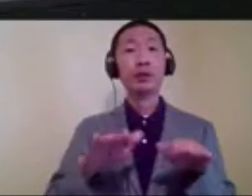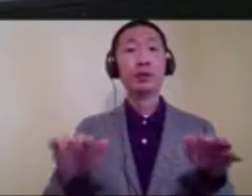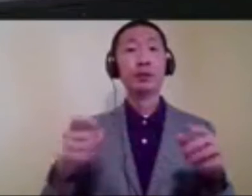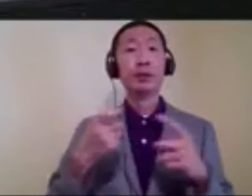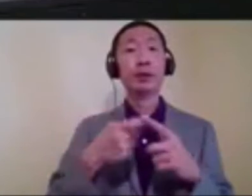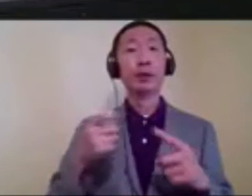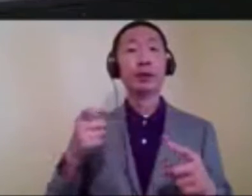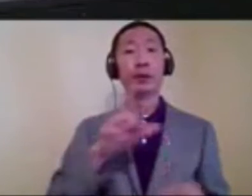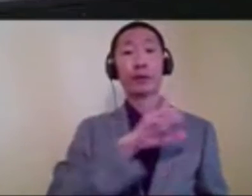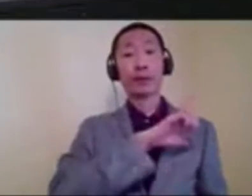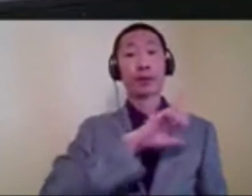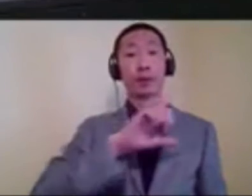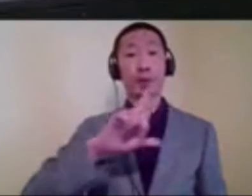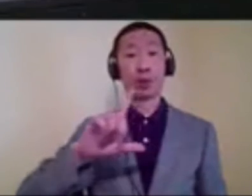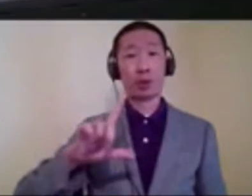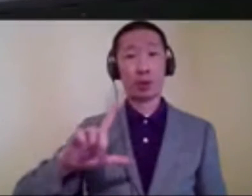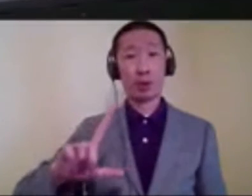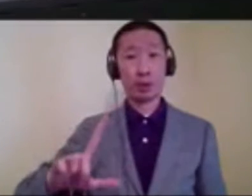the